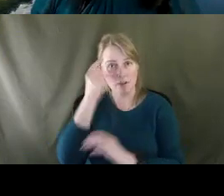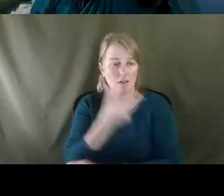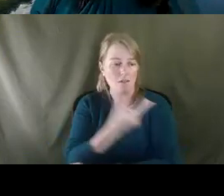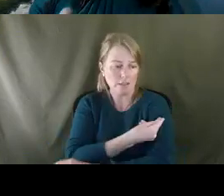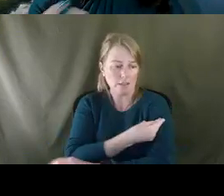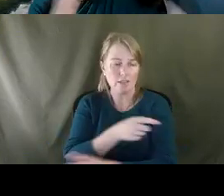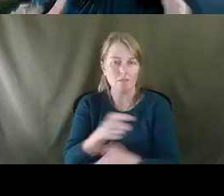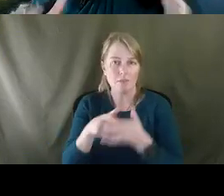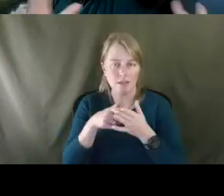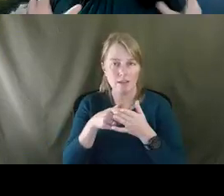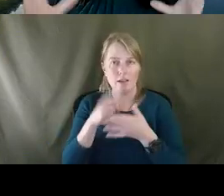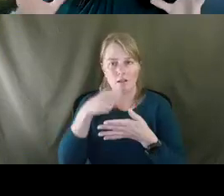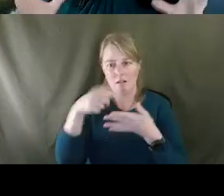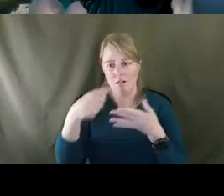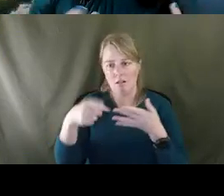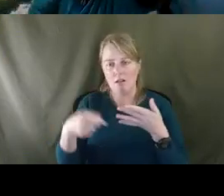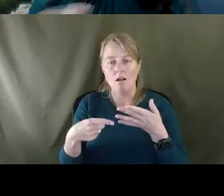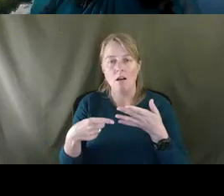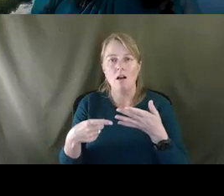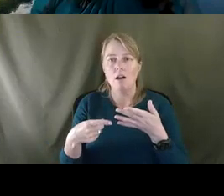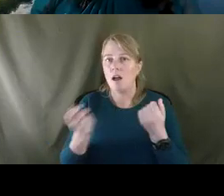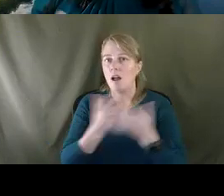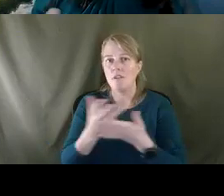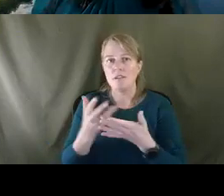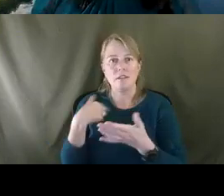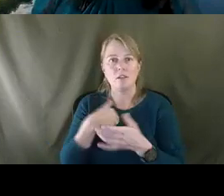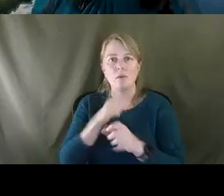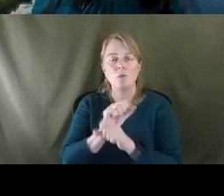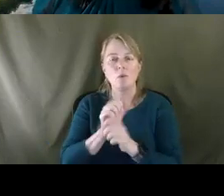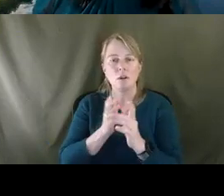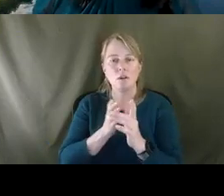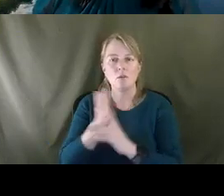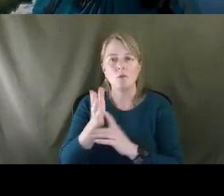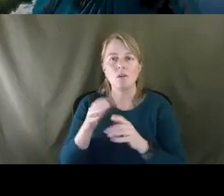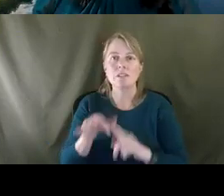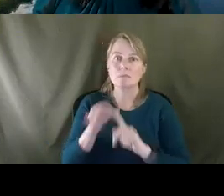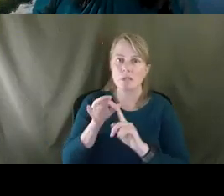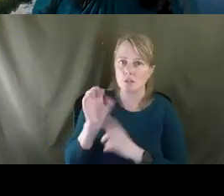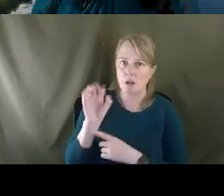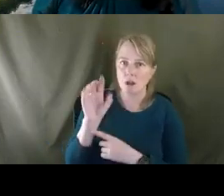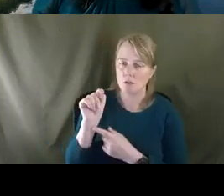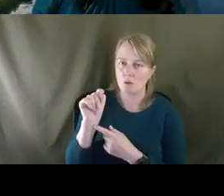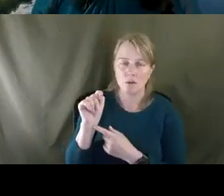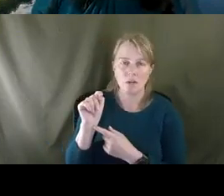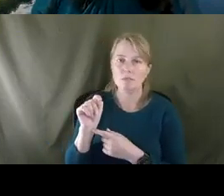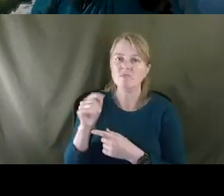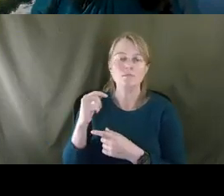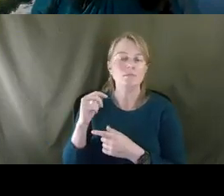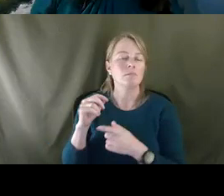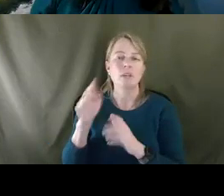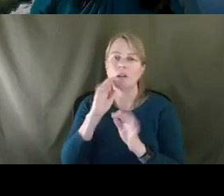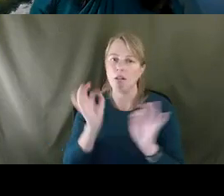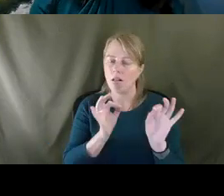mandate and just all this that we were having to work through, especially during the month of October, took away from them being able